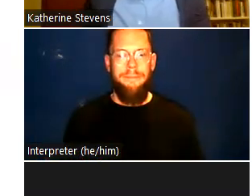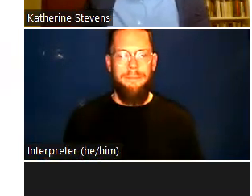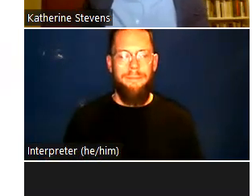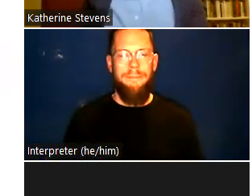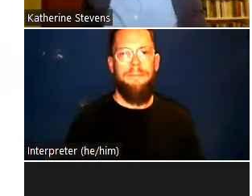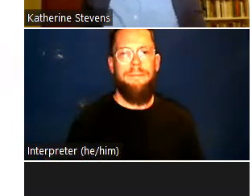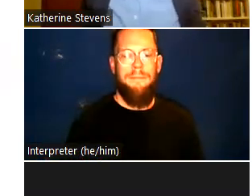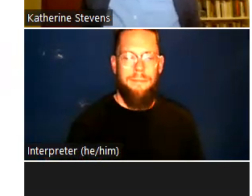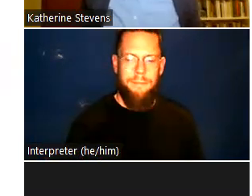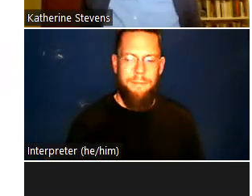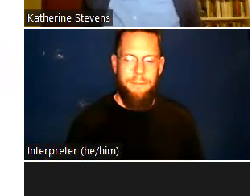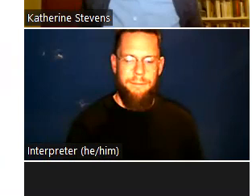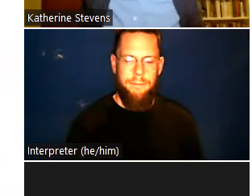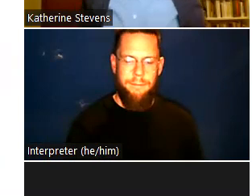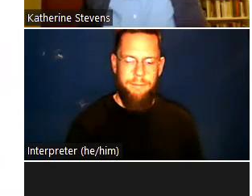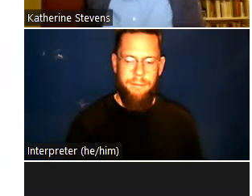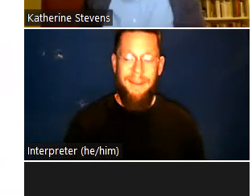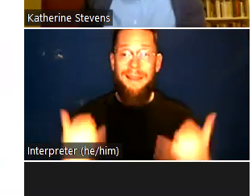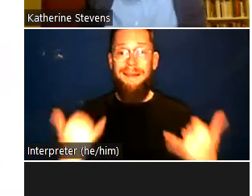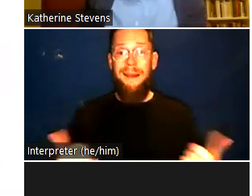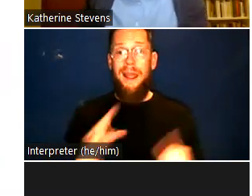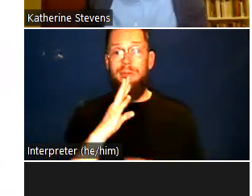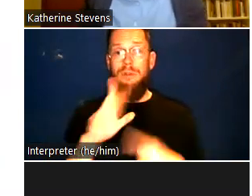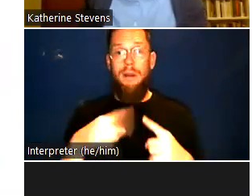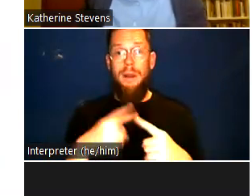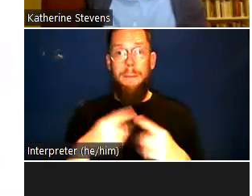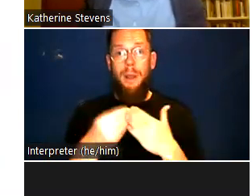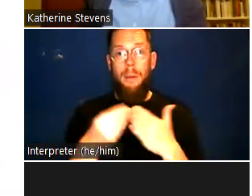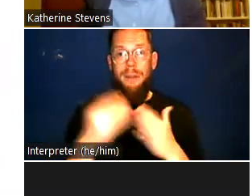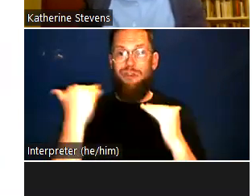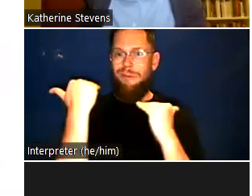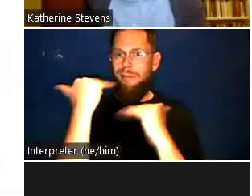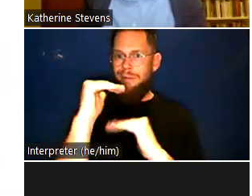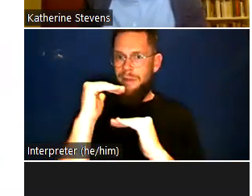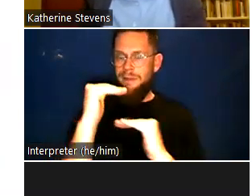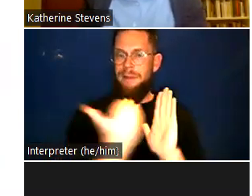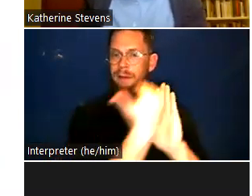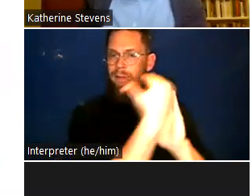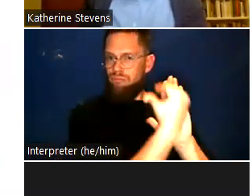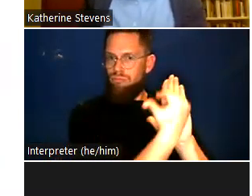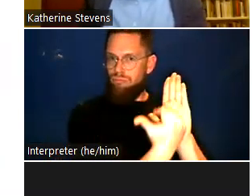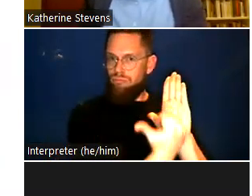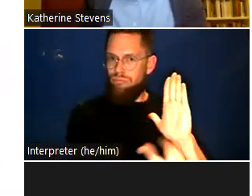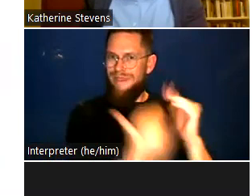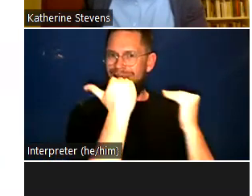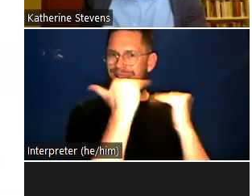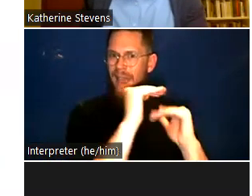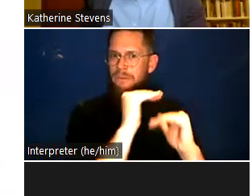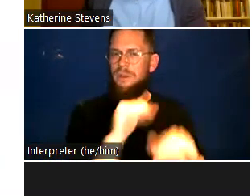I'm gonna move on to budget limits. These are line item related caps on certain kinds of